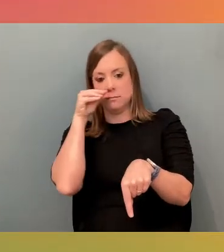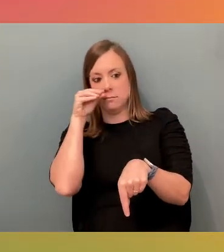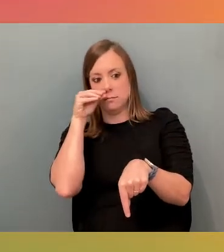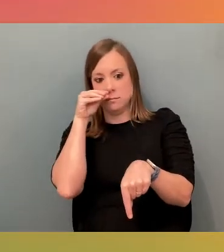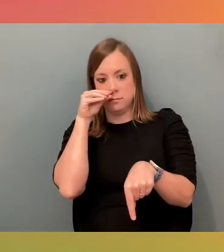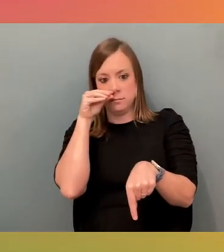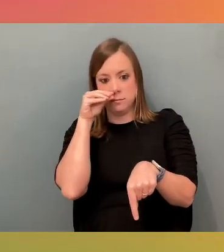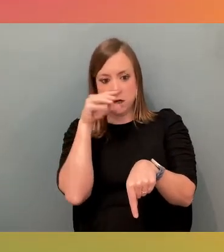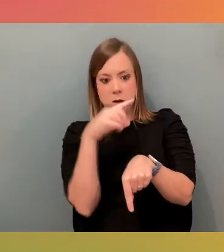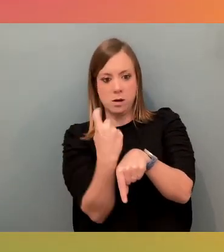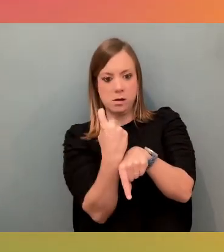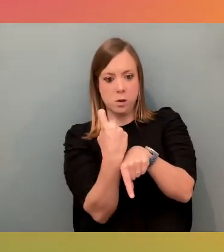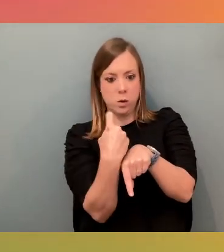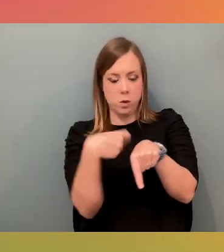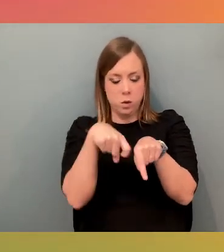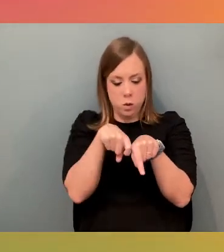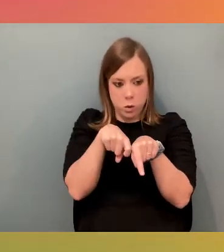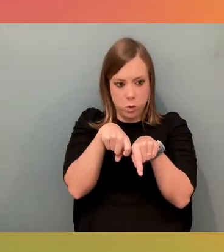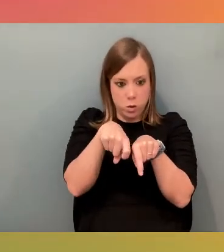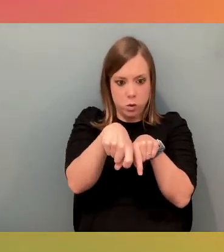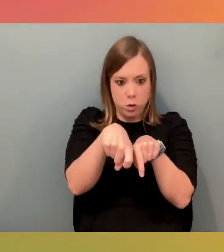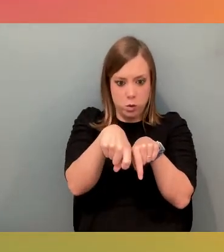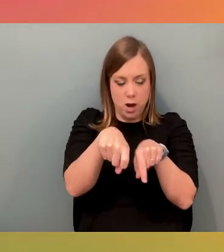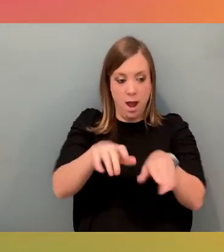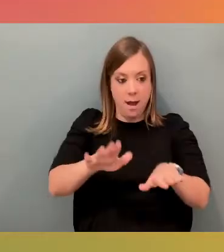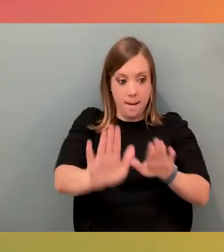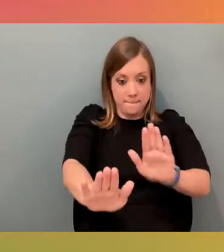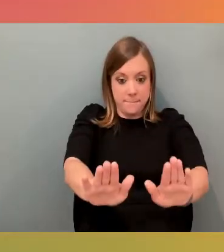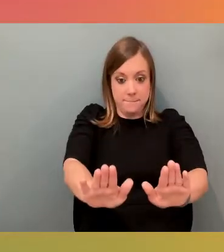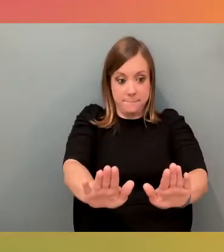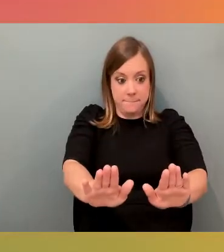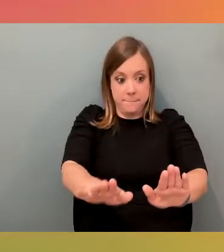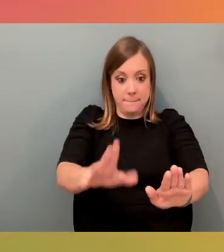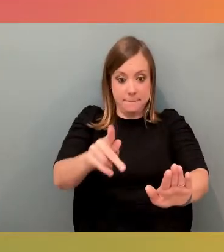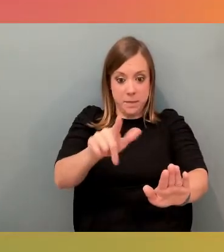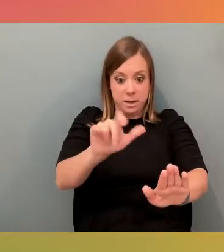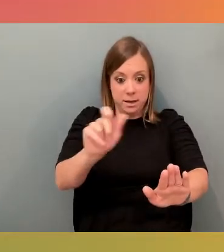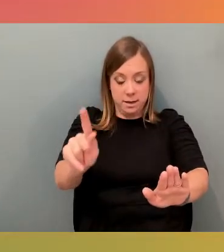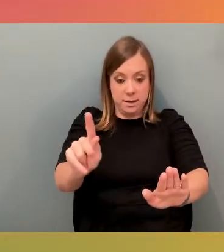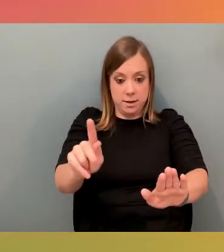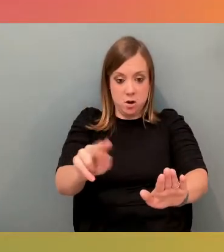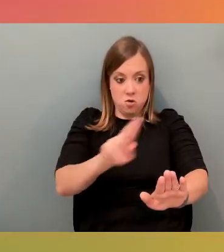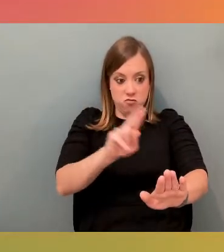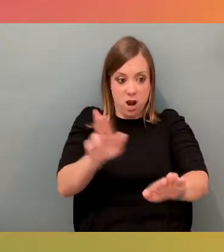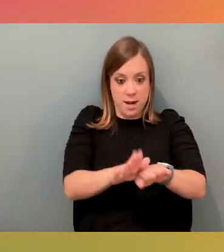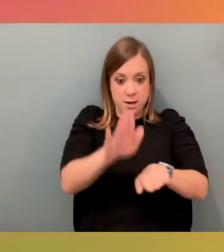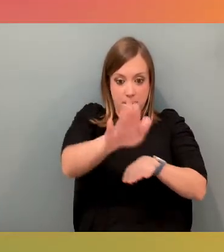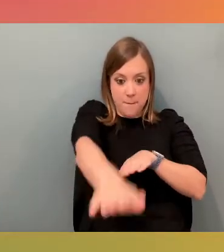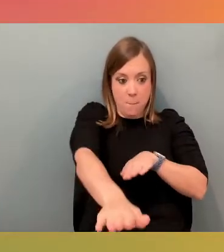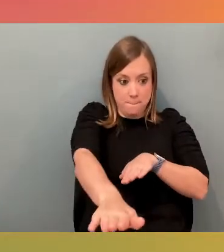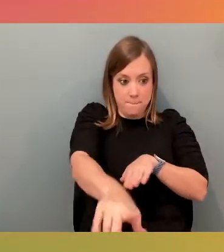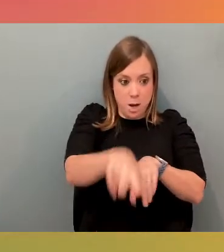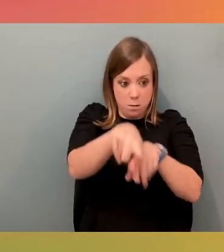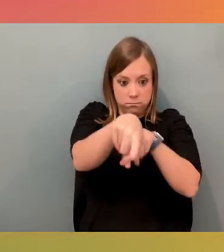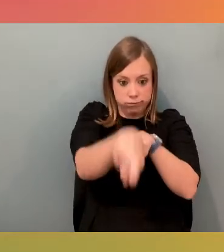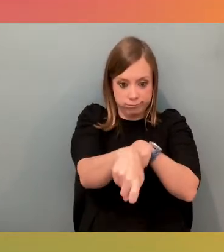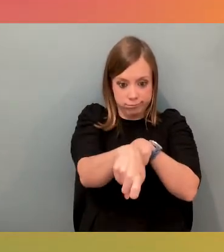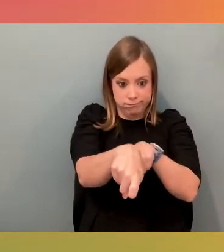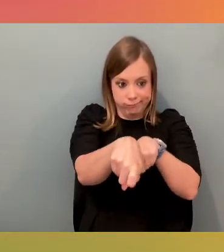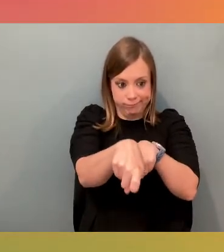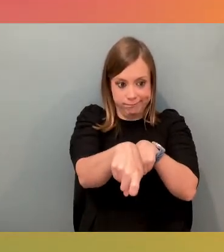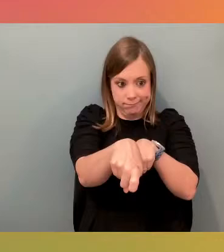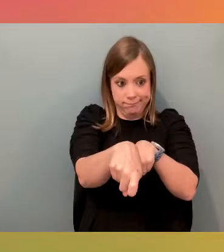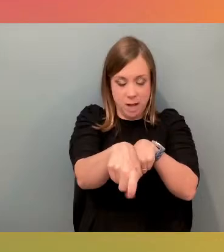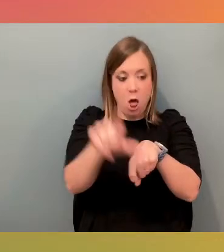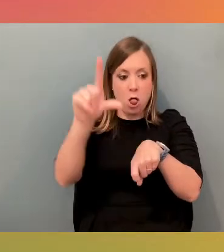Square the hips, draw knee to nose, high plank. Step the right foot forward, find that low lunge.